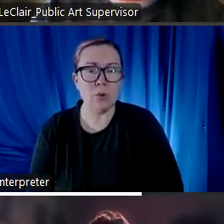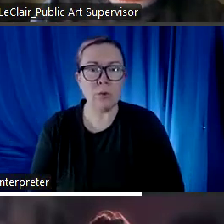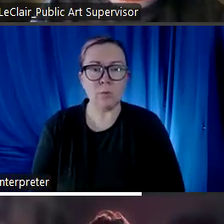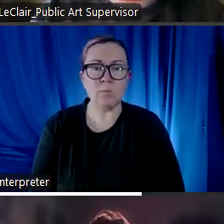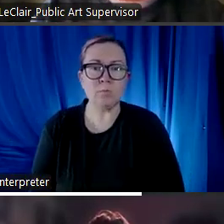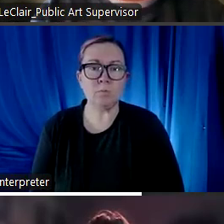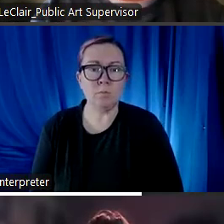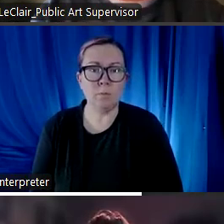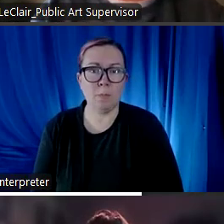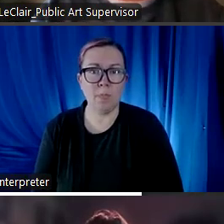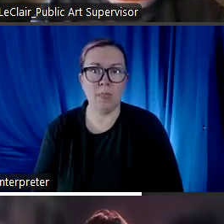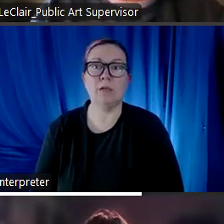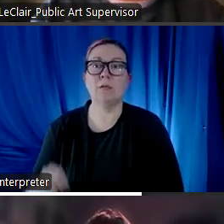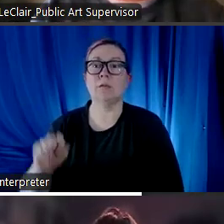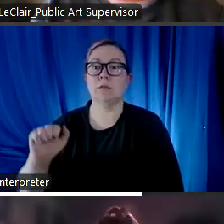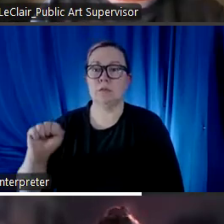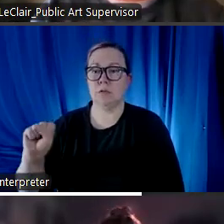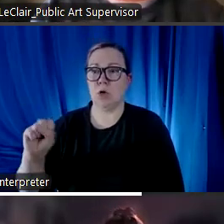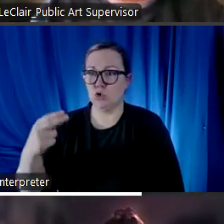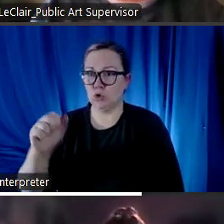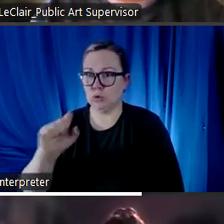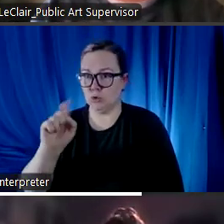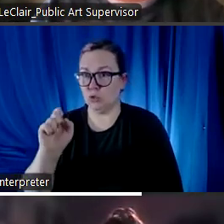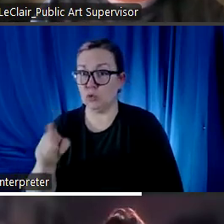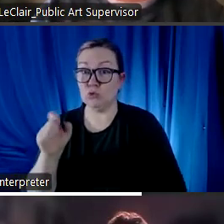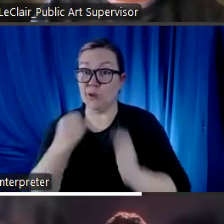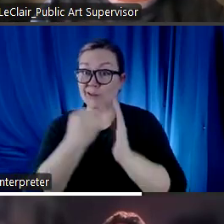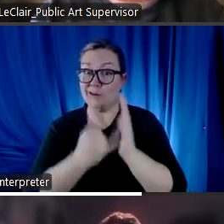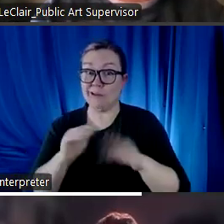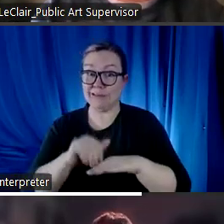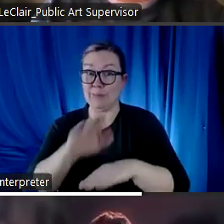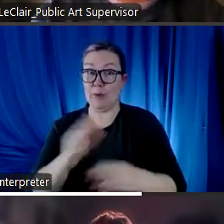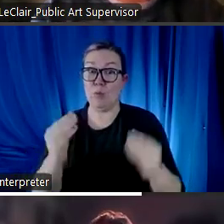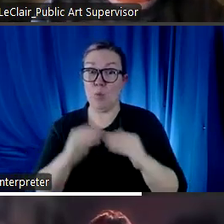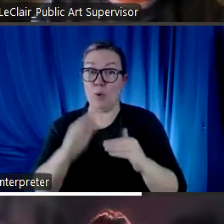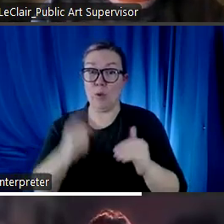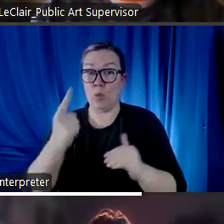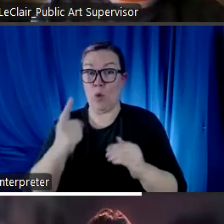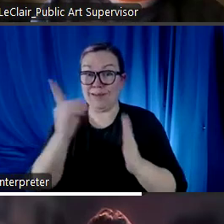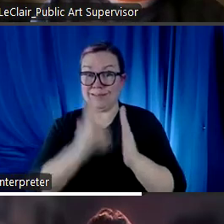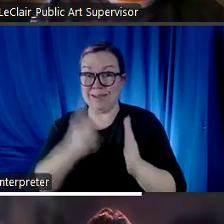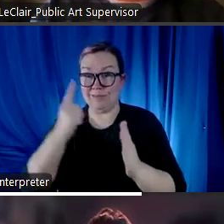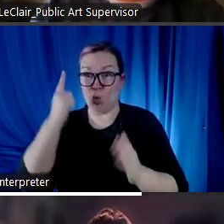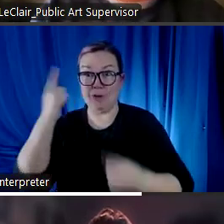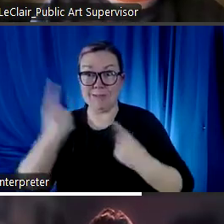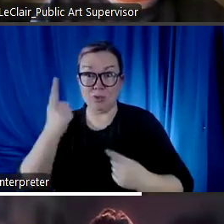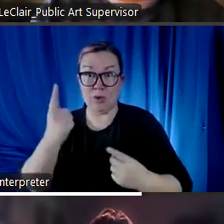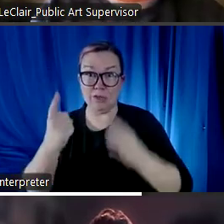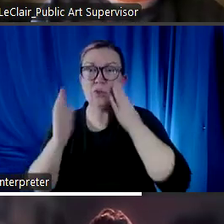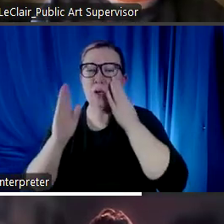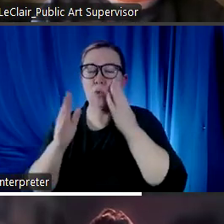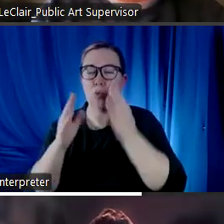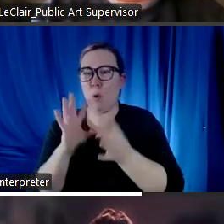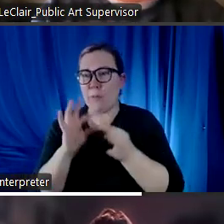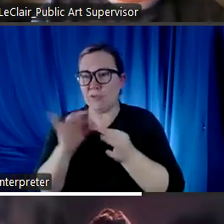All right, Sasha also has a question. Can an artist submit more than one design for consideration? And I'll address that here as